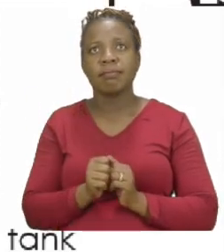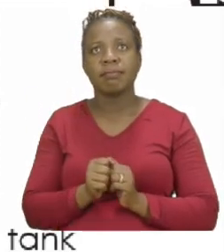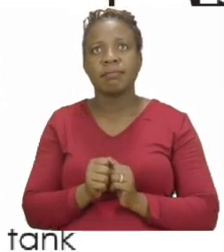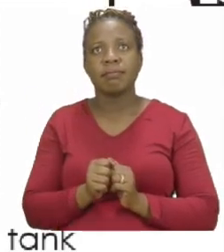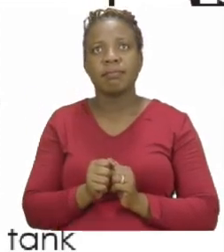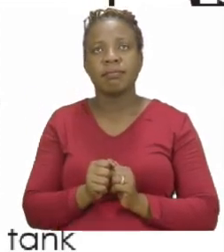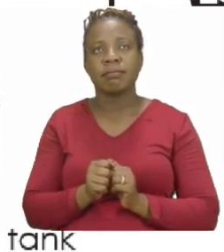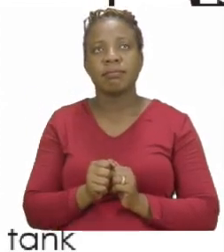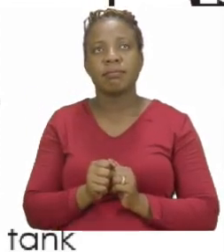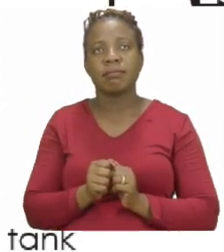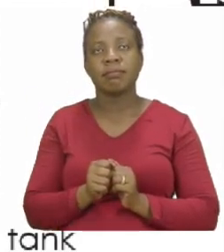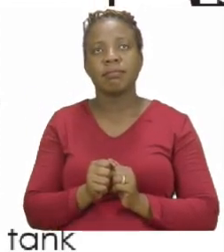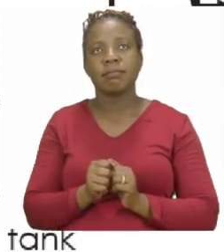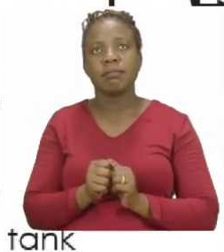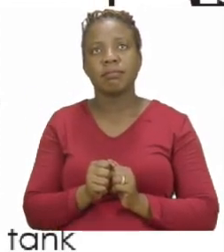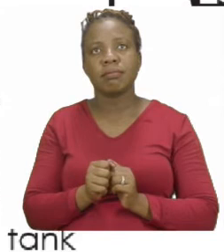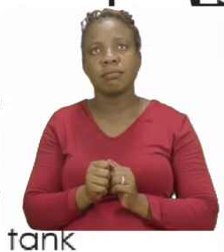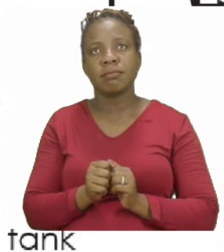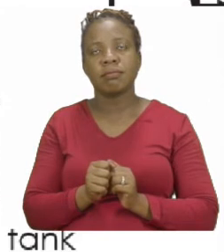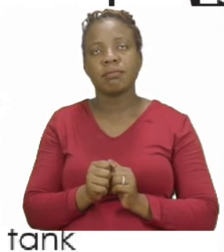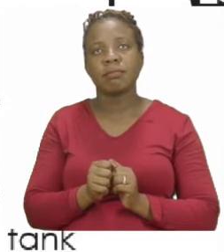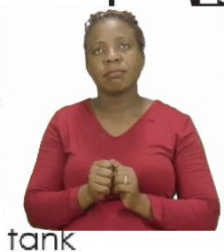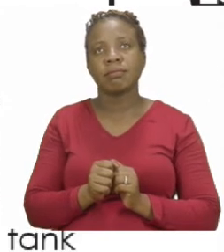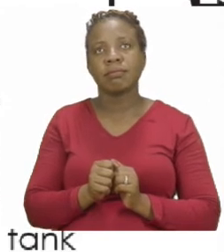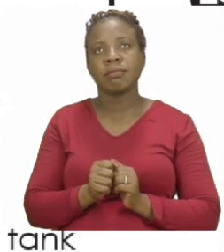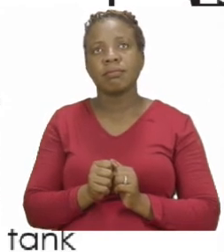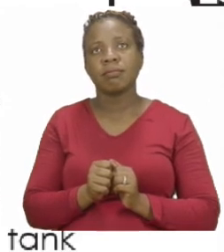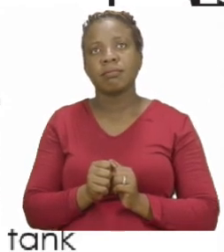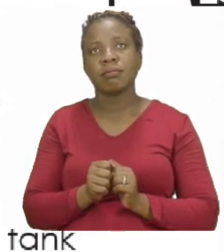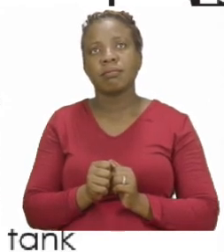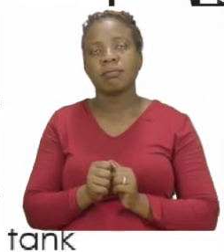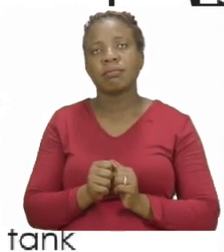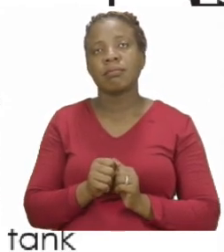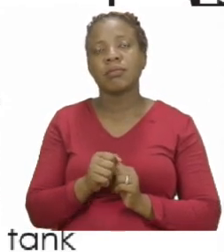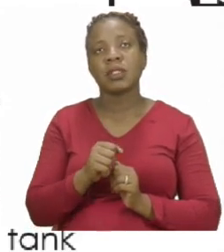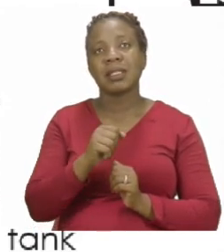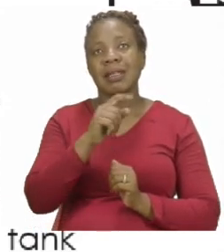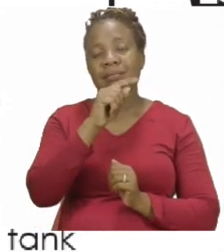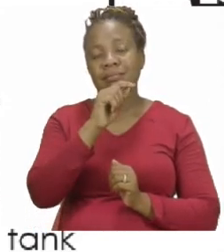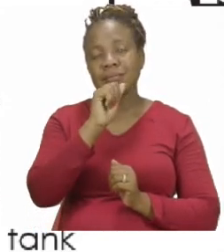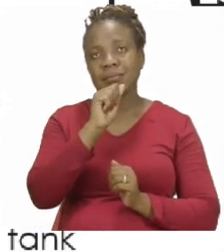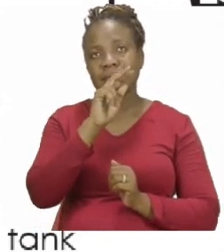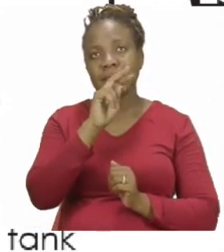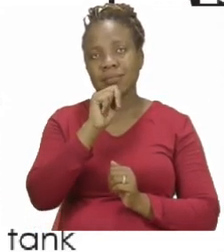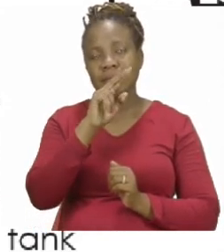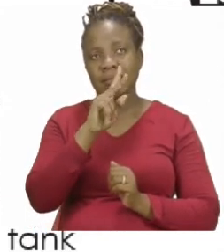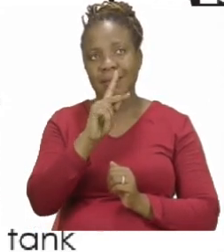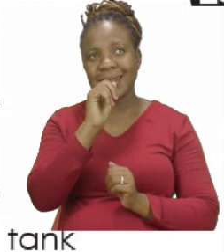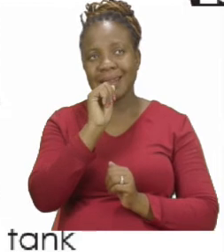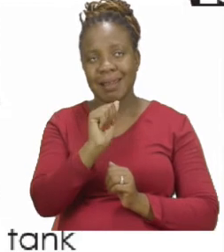does tank B hold than tank A? Now, let's quickly have a look and